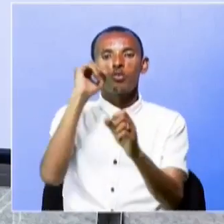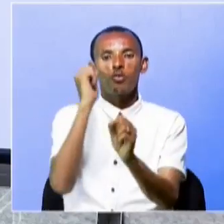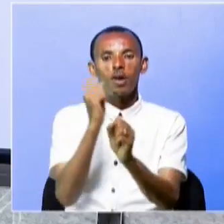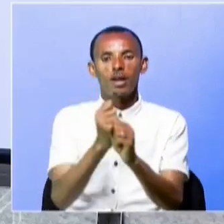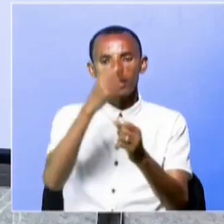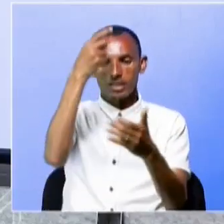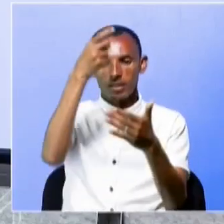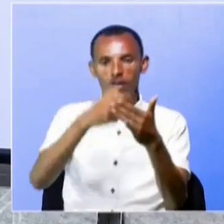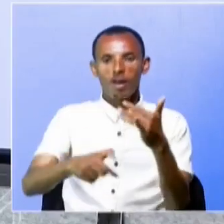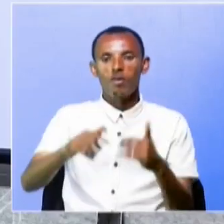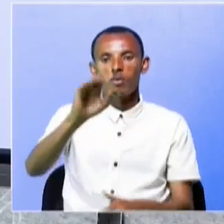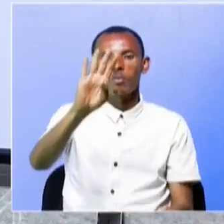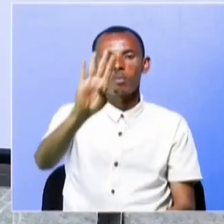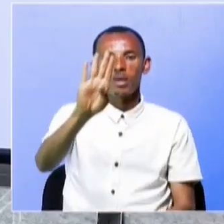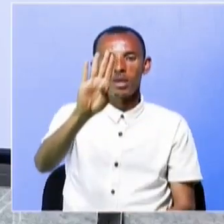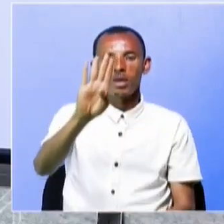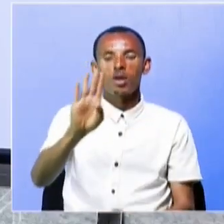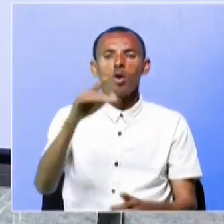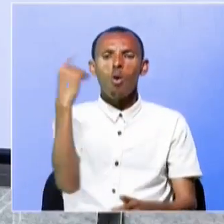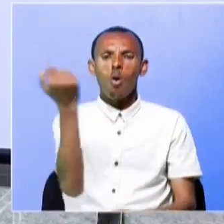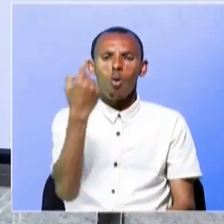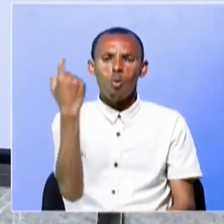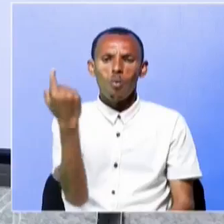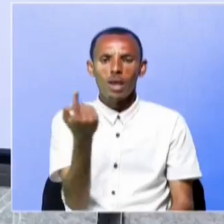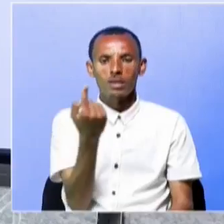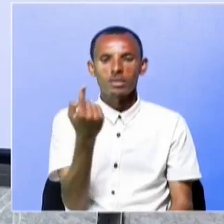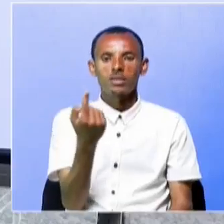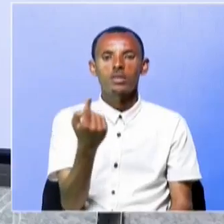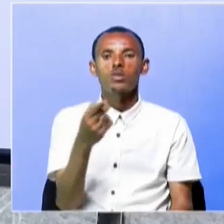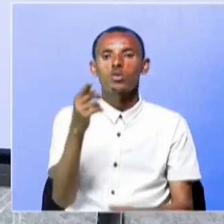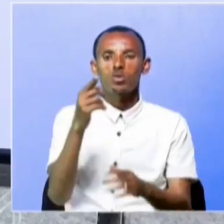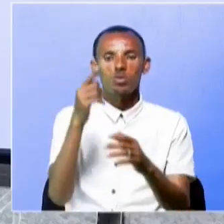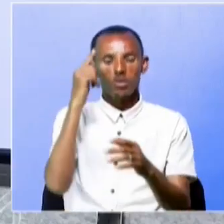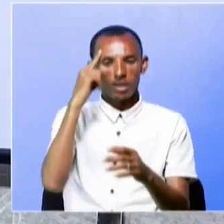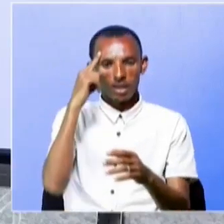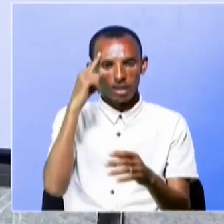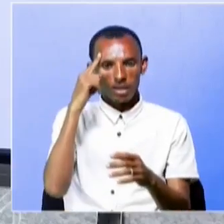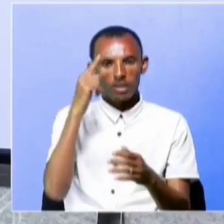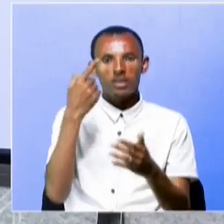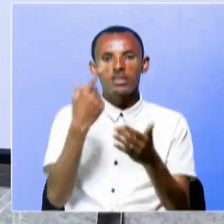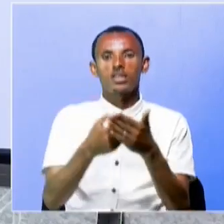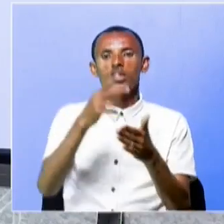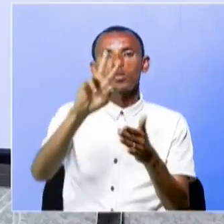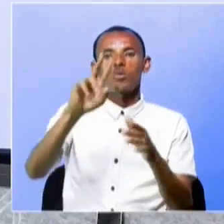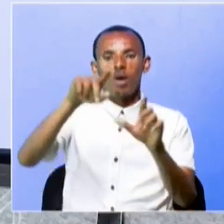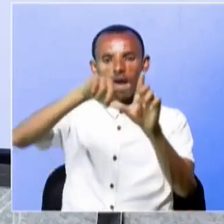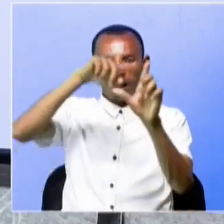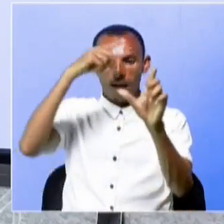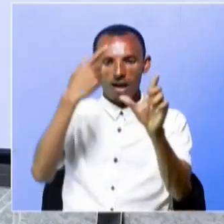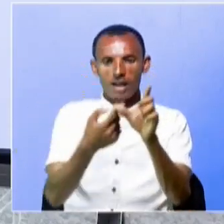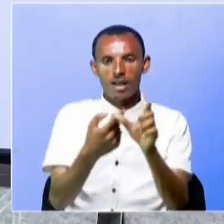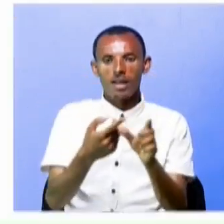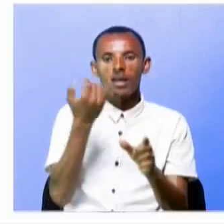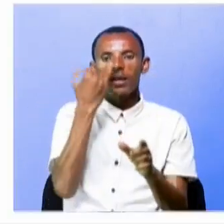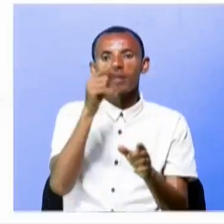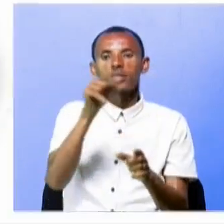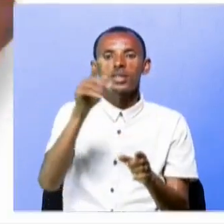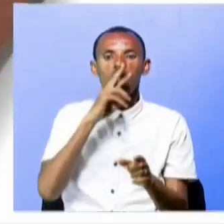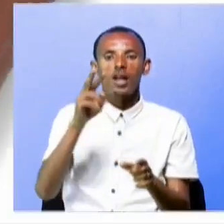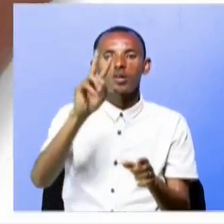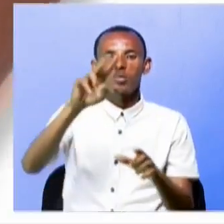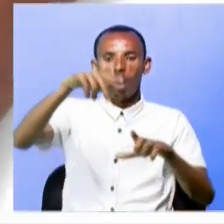the value of B, always you need to think of these two angles. Okay, if there are two